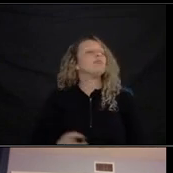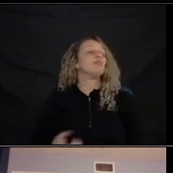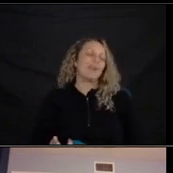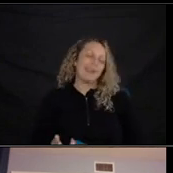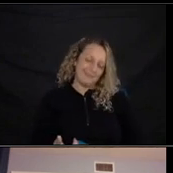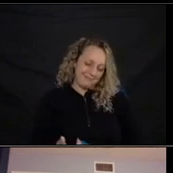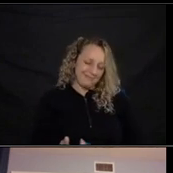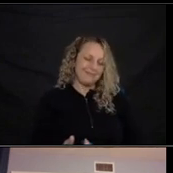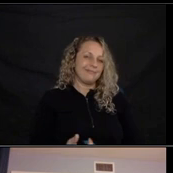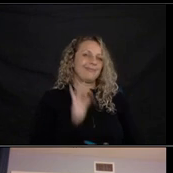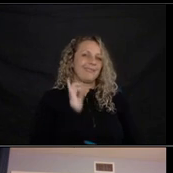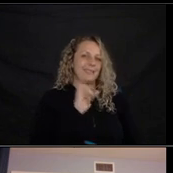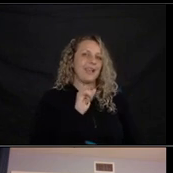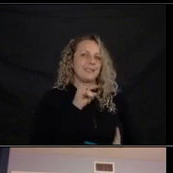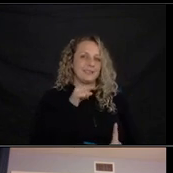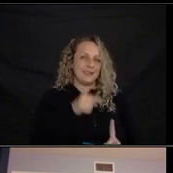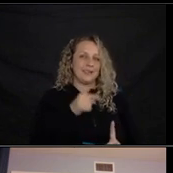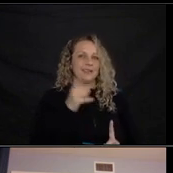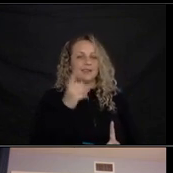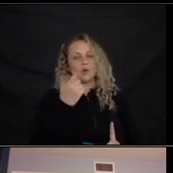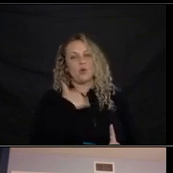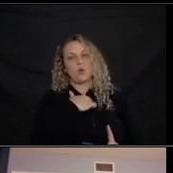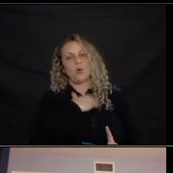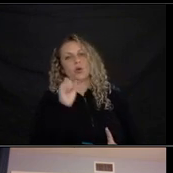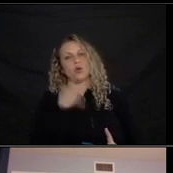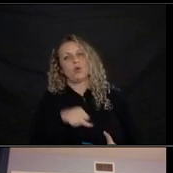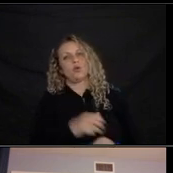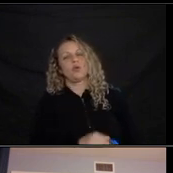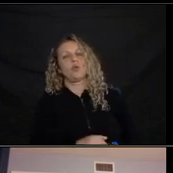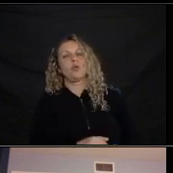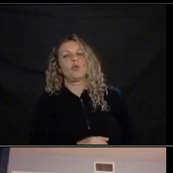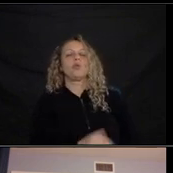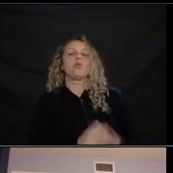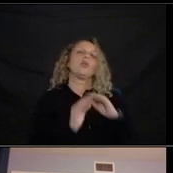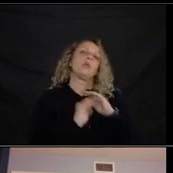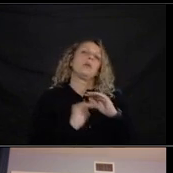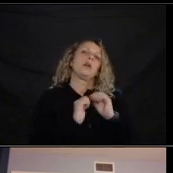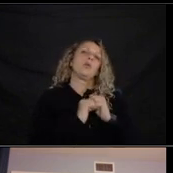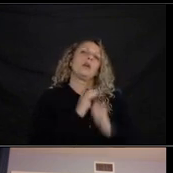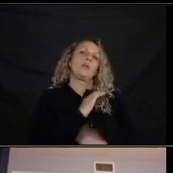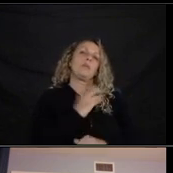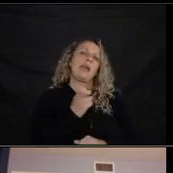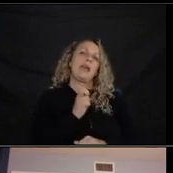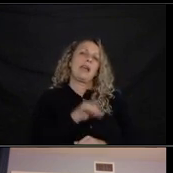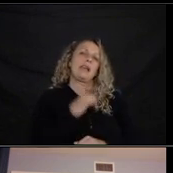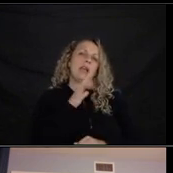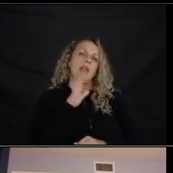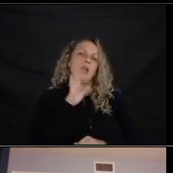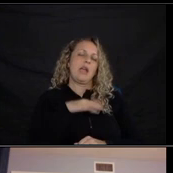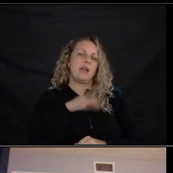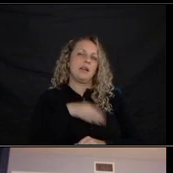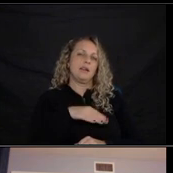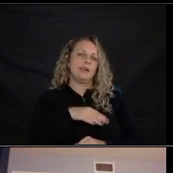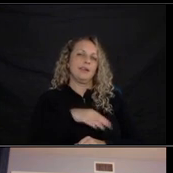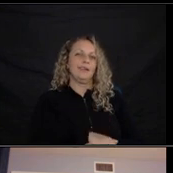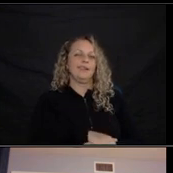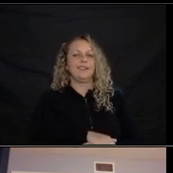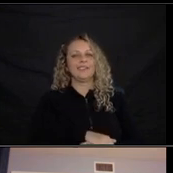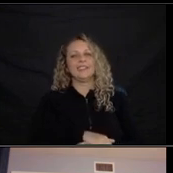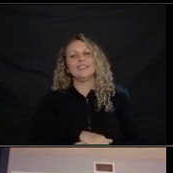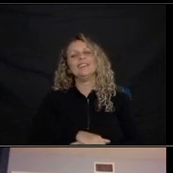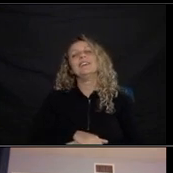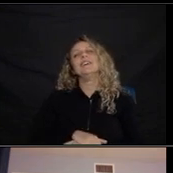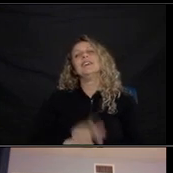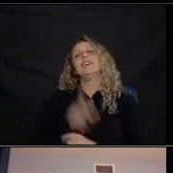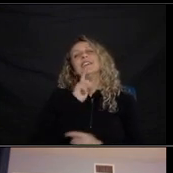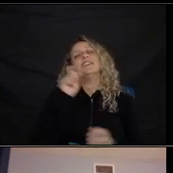That's kind of it, is that if we could, you know, basically with Commissioner Hay saying, hey, you know, for a